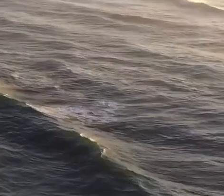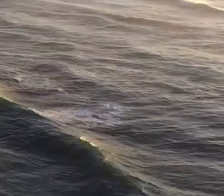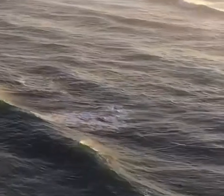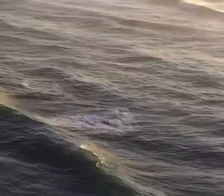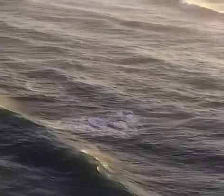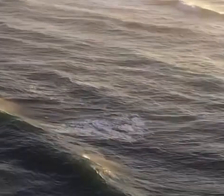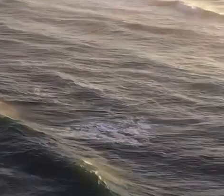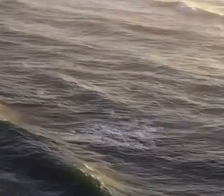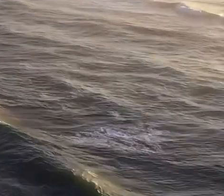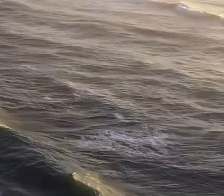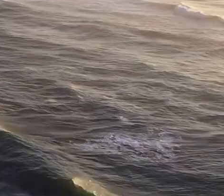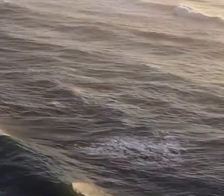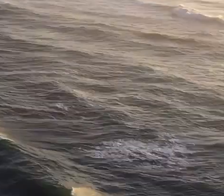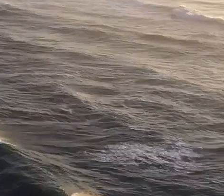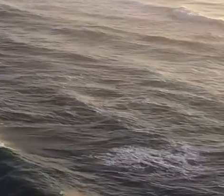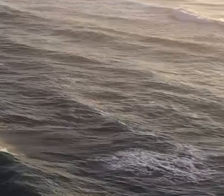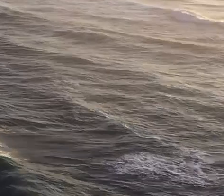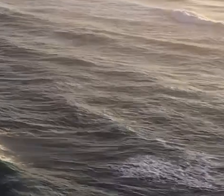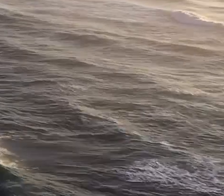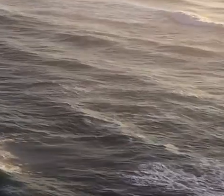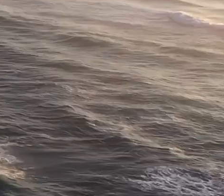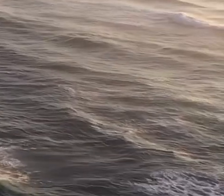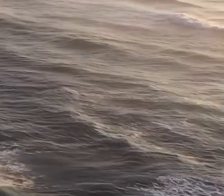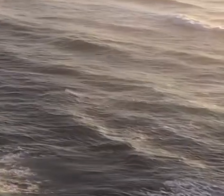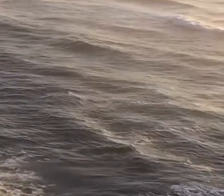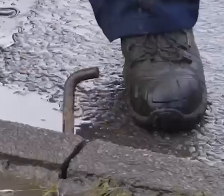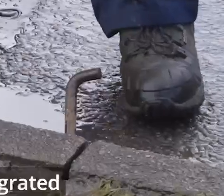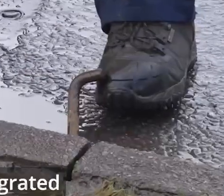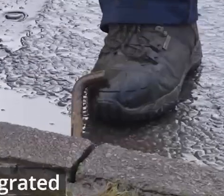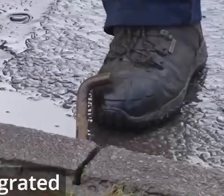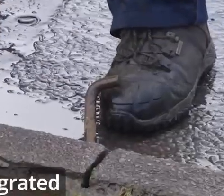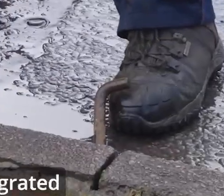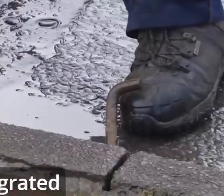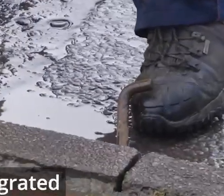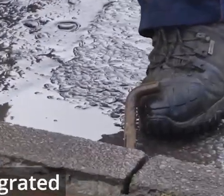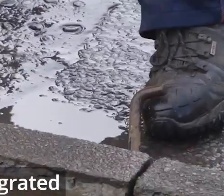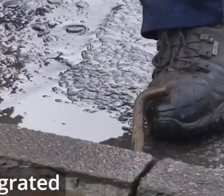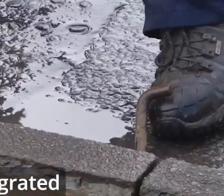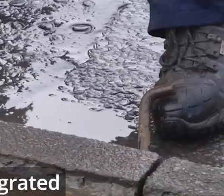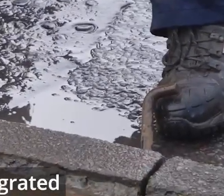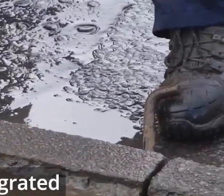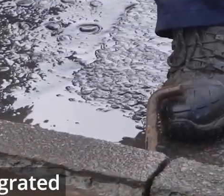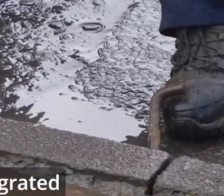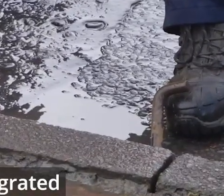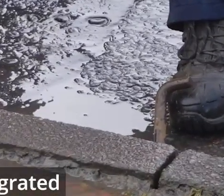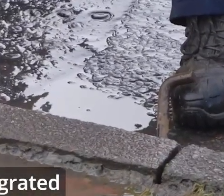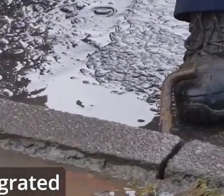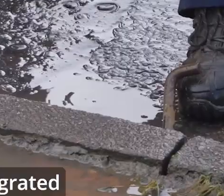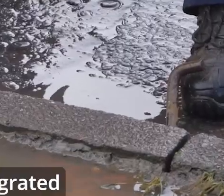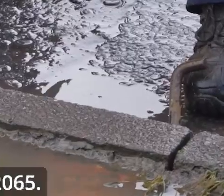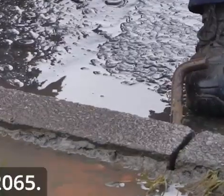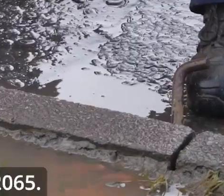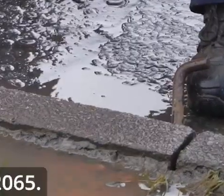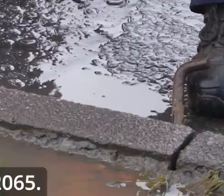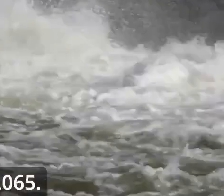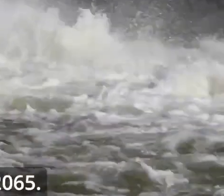future hazards. For example, in Durban, South Africa, stormwater and drainage infrastructure has been